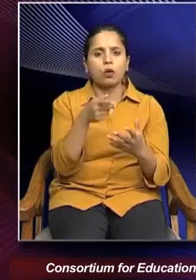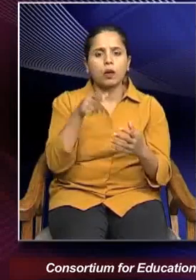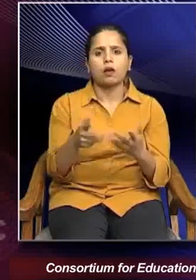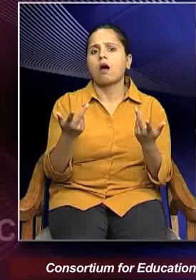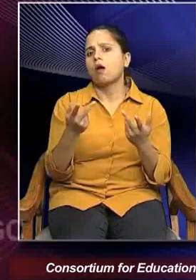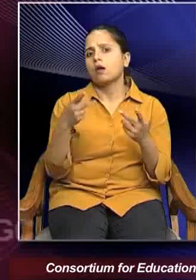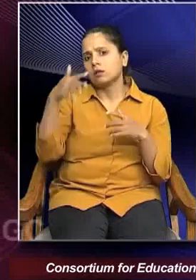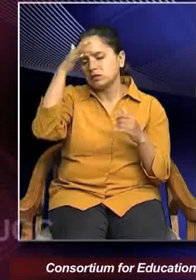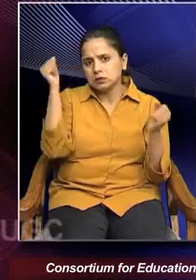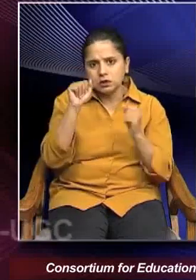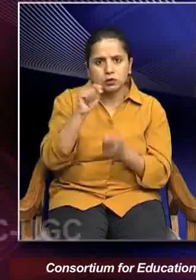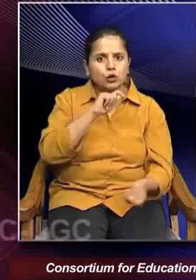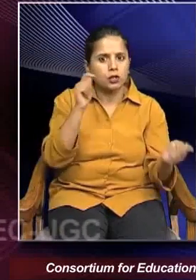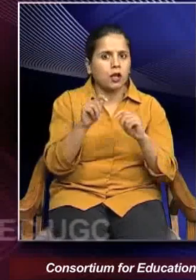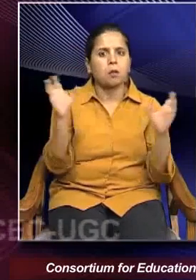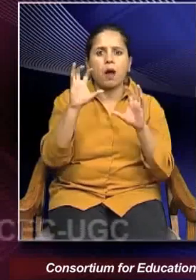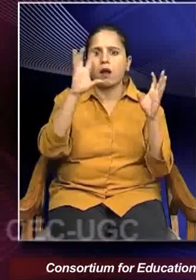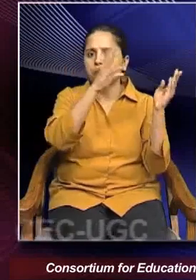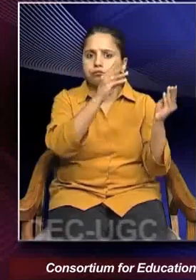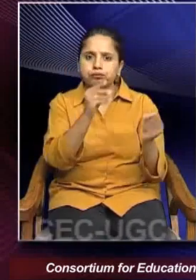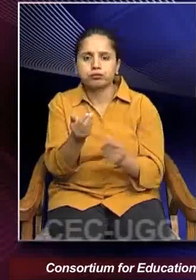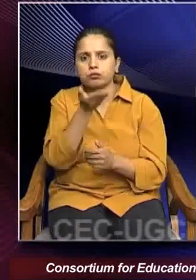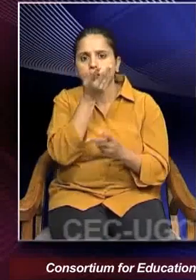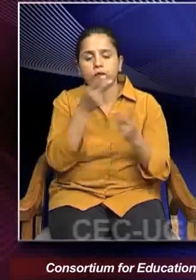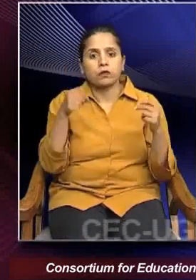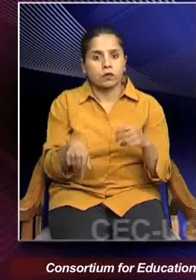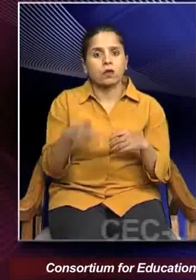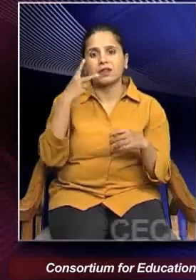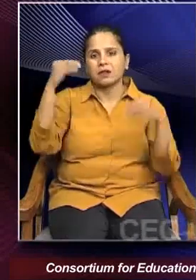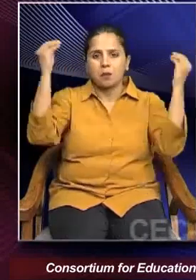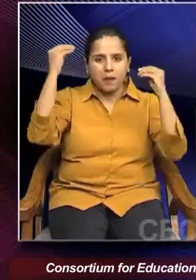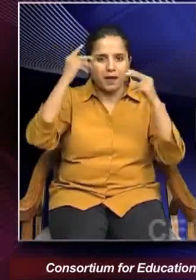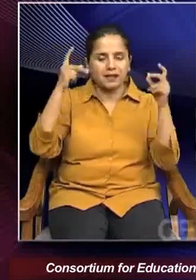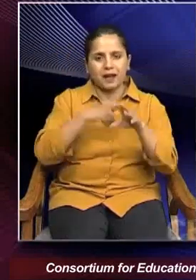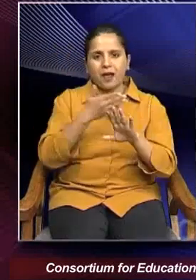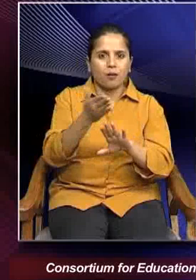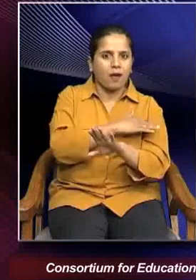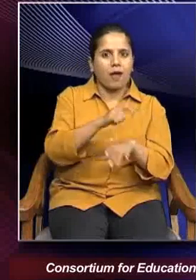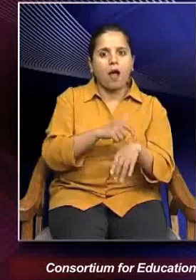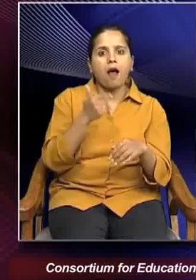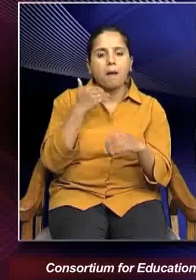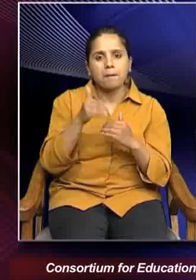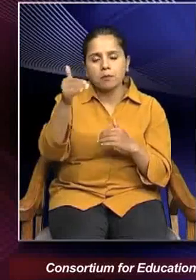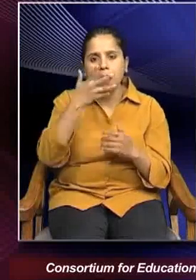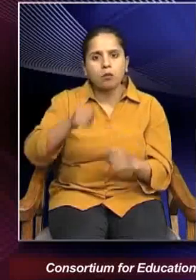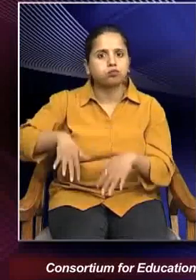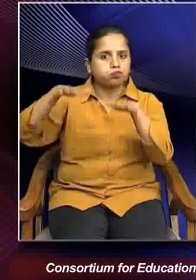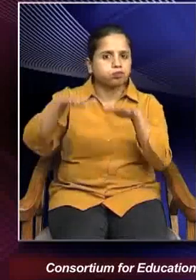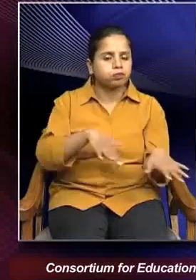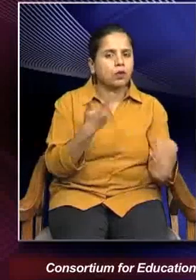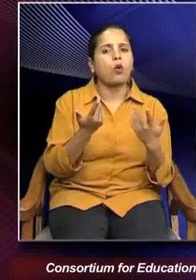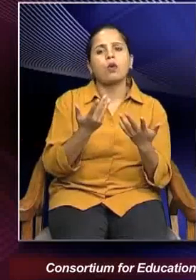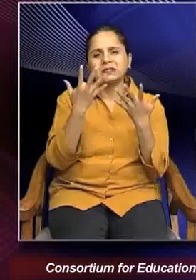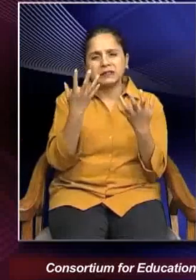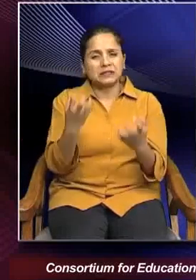as a result of which we are observing that the monsoon pattern, the flow of water, the floods, the drought,